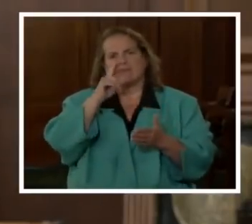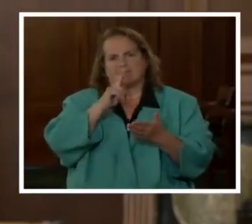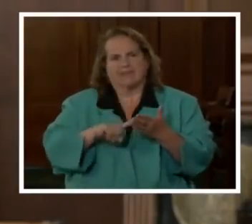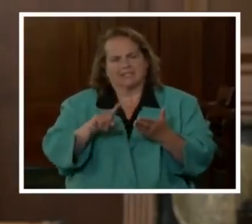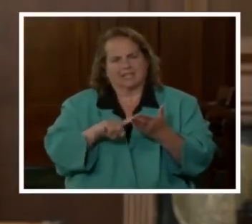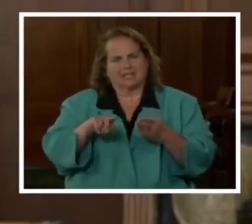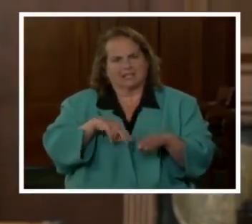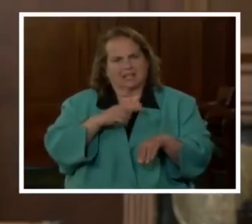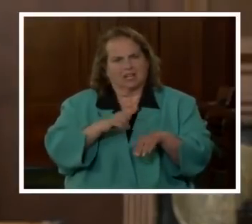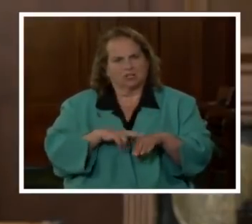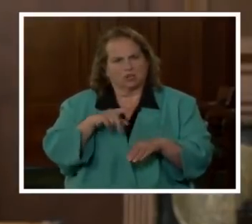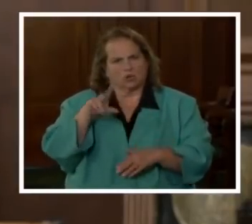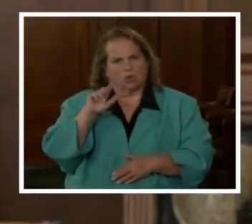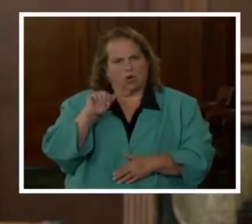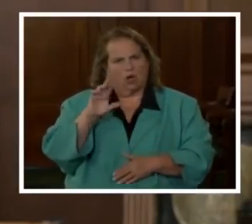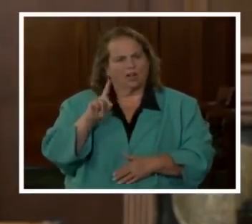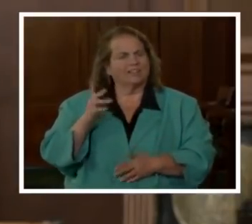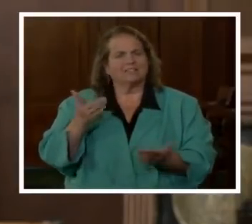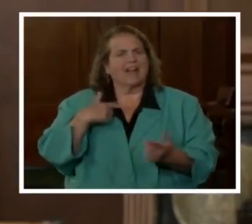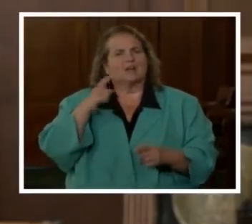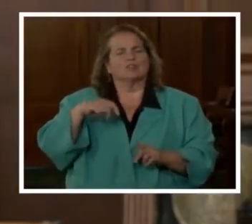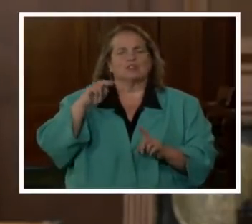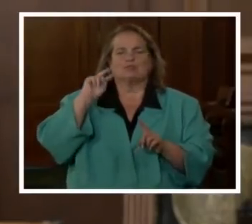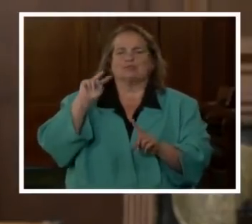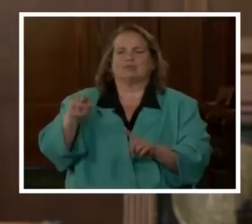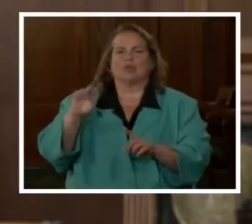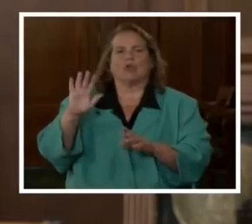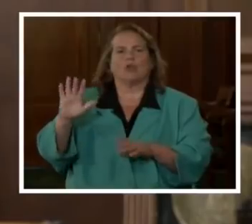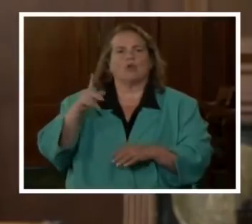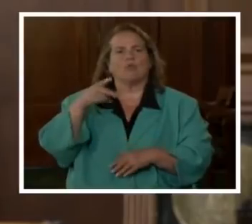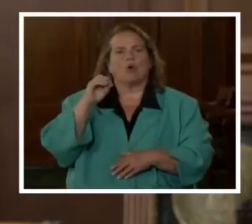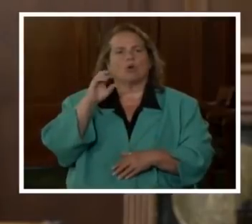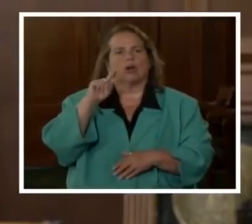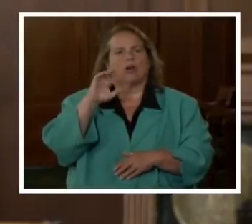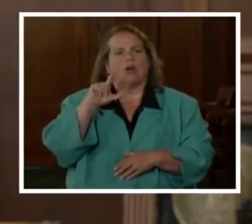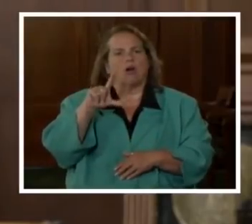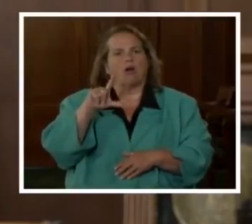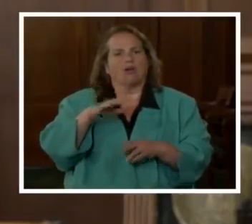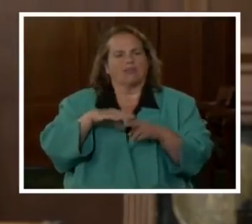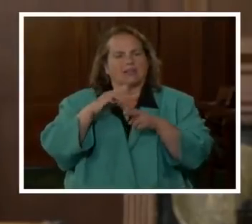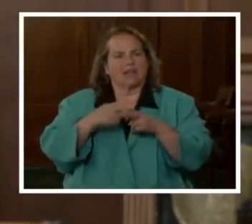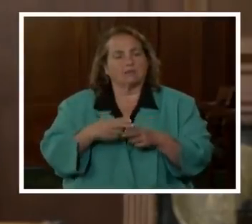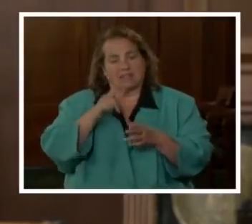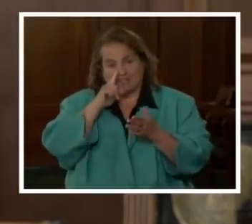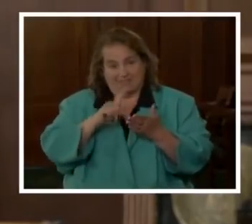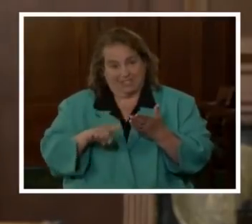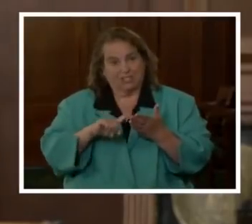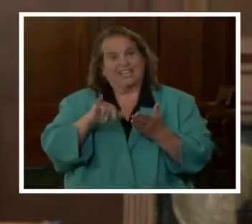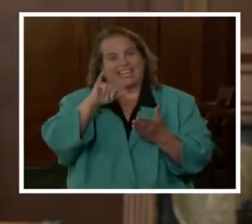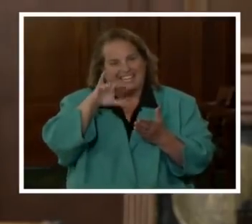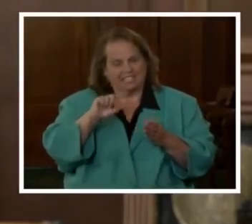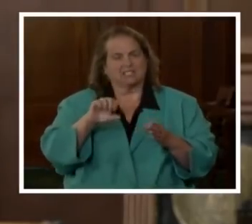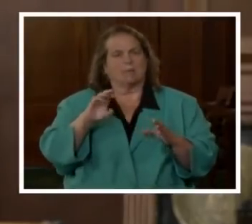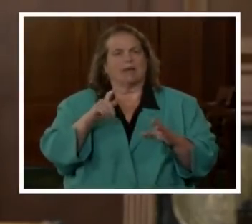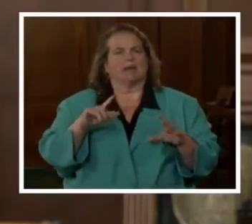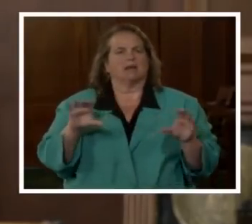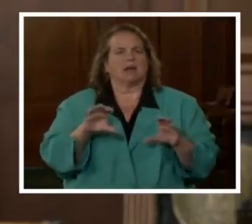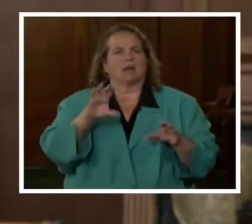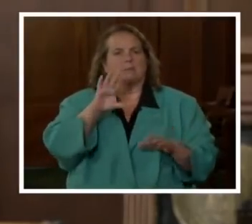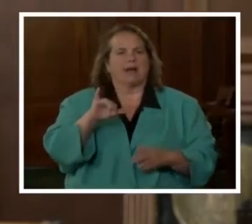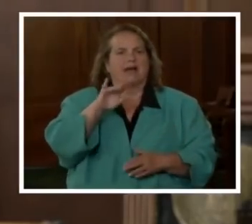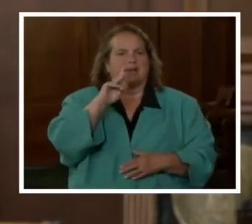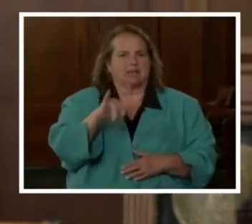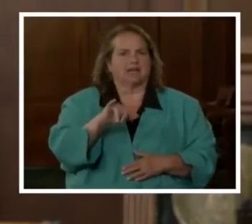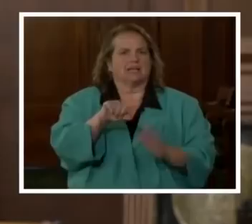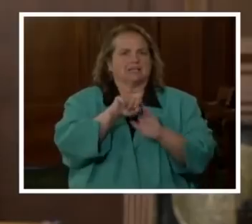investigation? We'll have to look at the protocol on the name piece. The investigation is being conducted by the Kentucky State Police. I want to make sure that